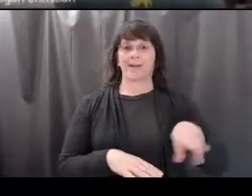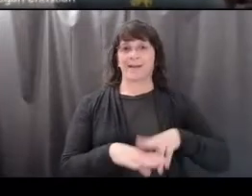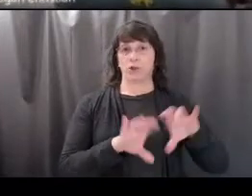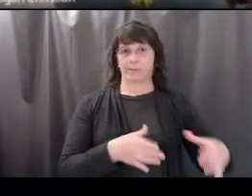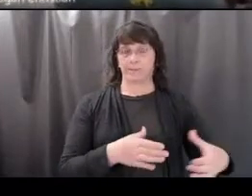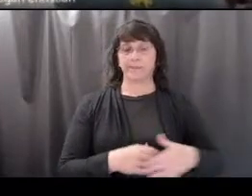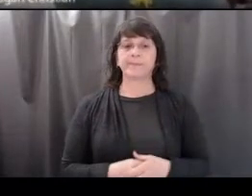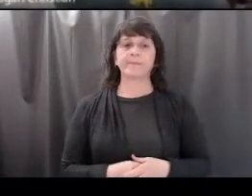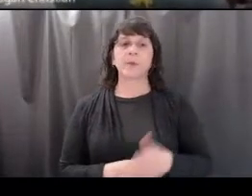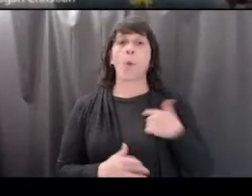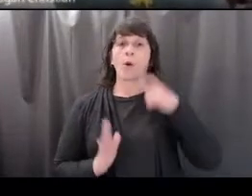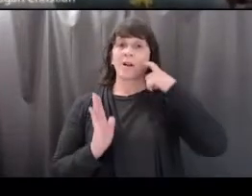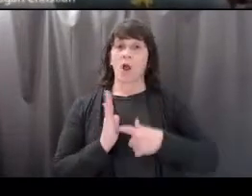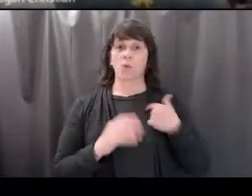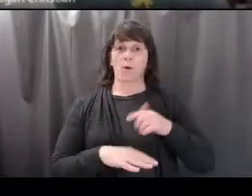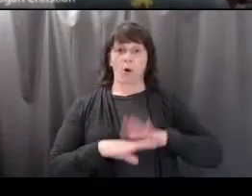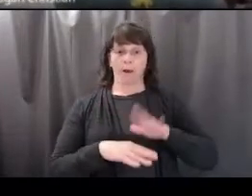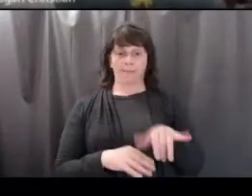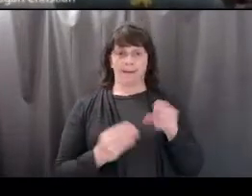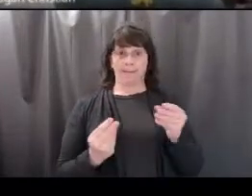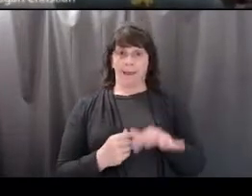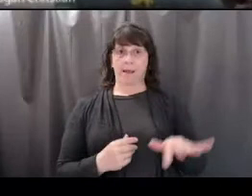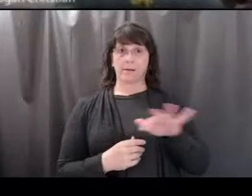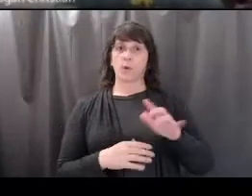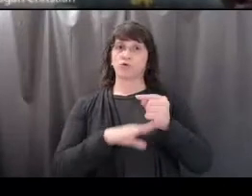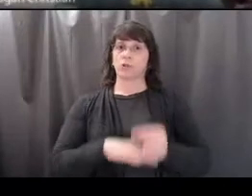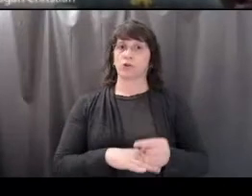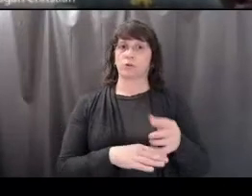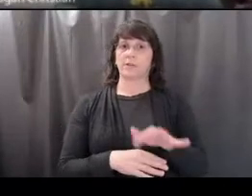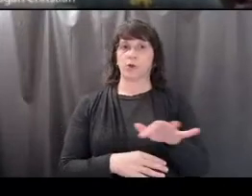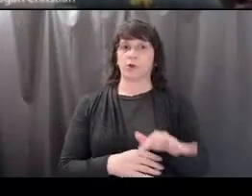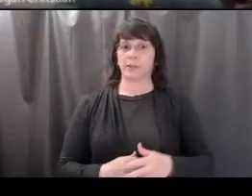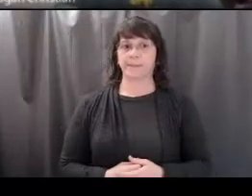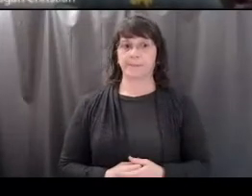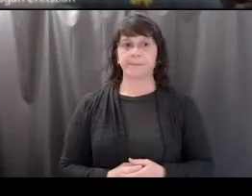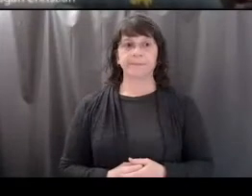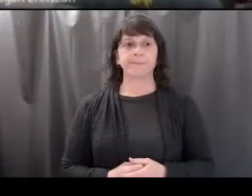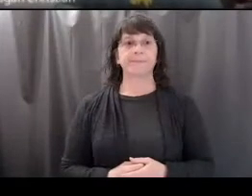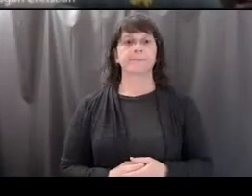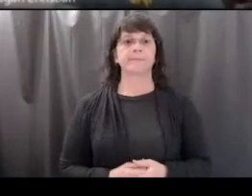we are on that land of those traditional territories.